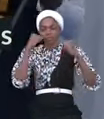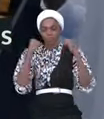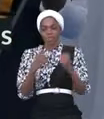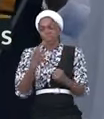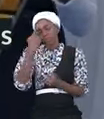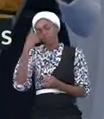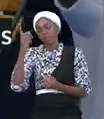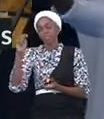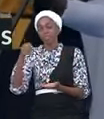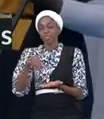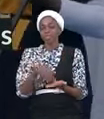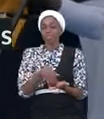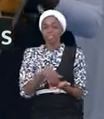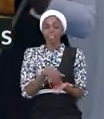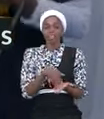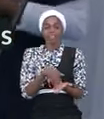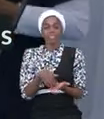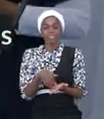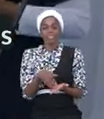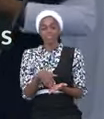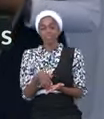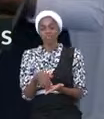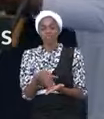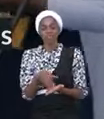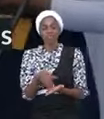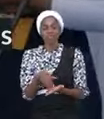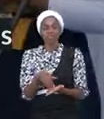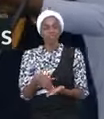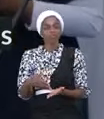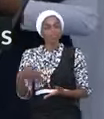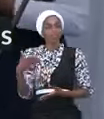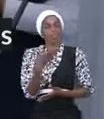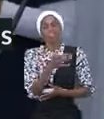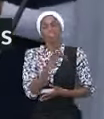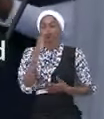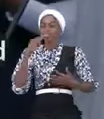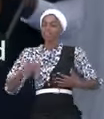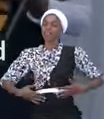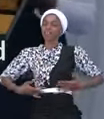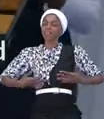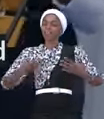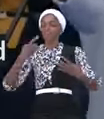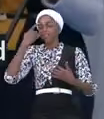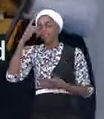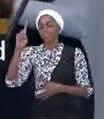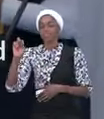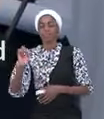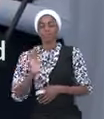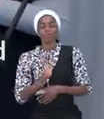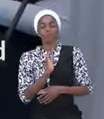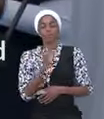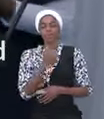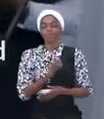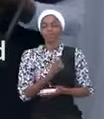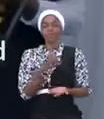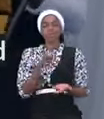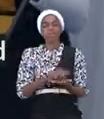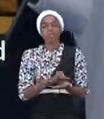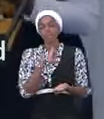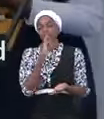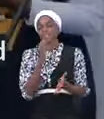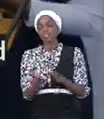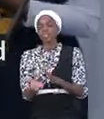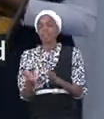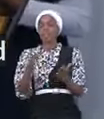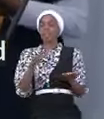There is strength for the weak. Strength for the weak. There is life, life for the